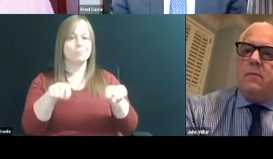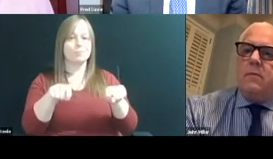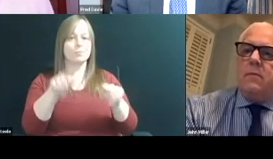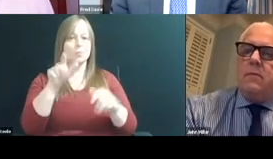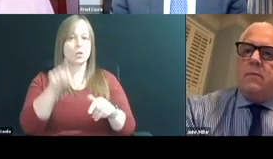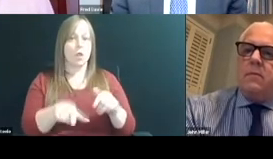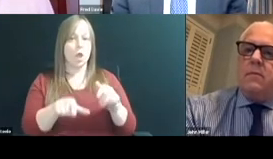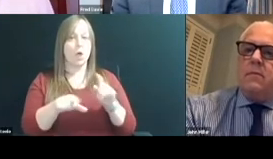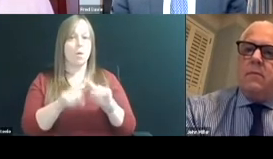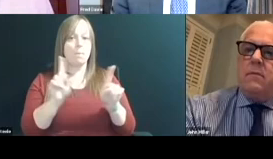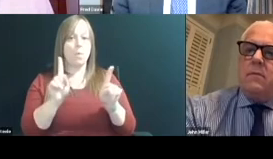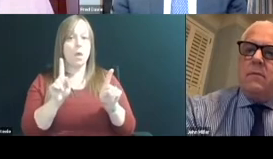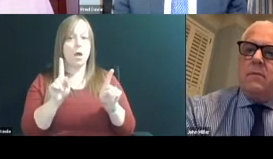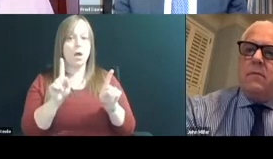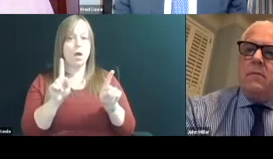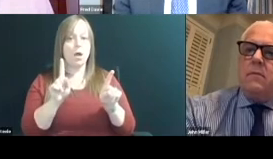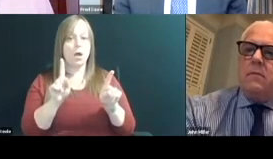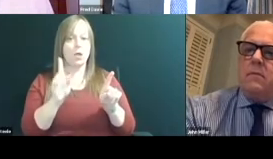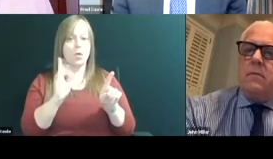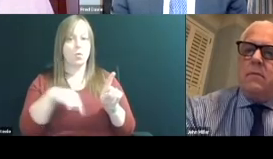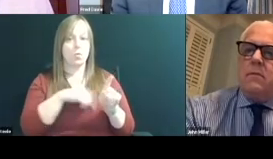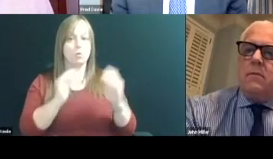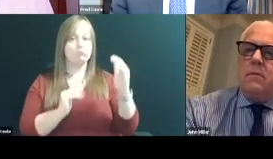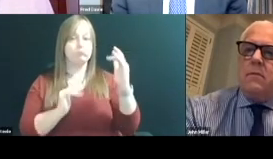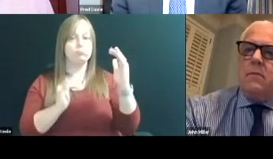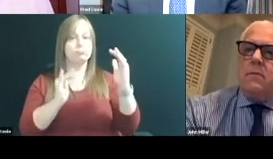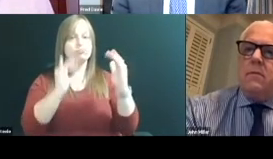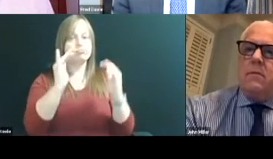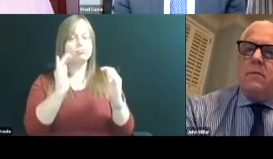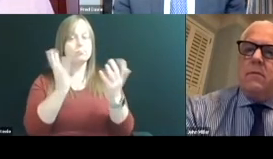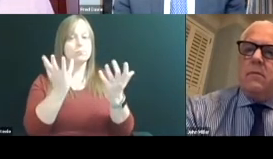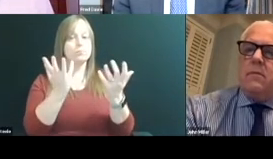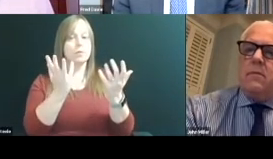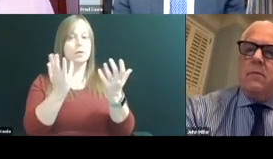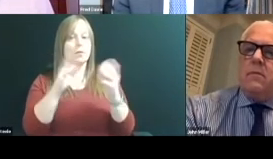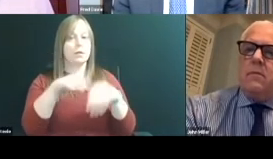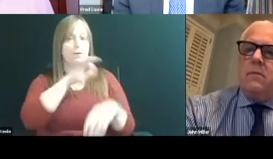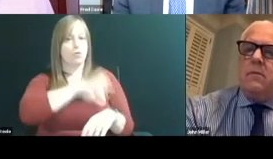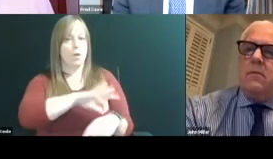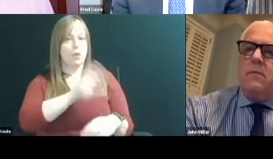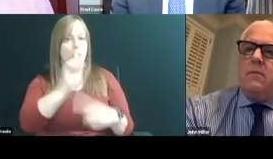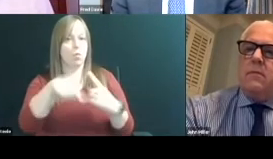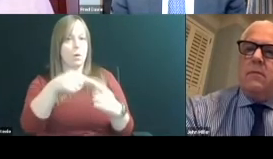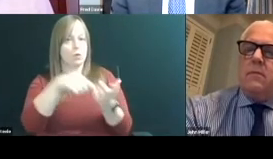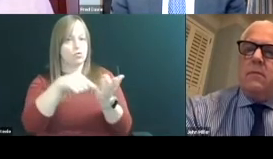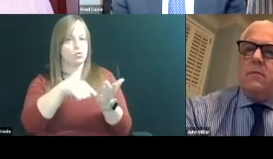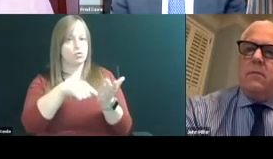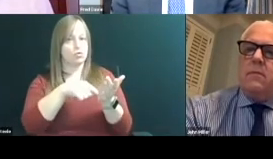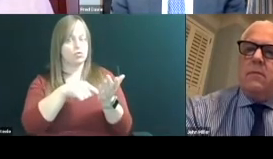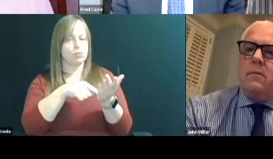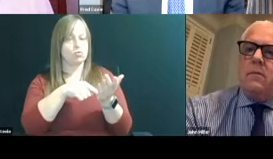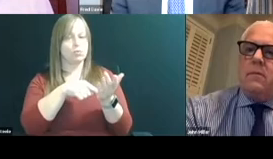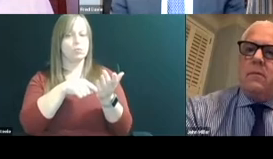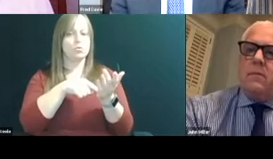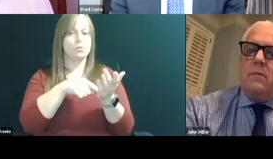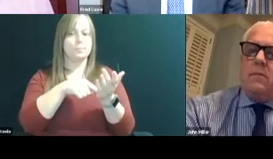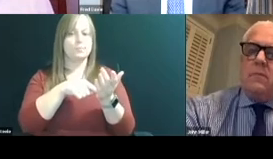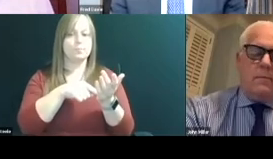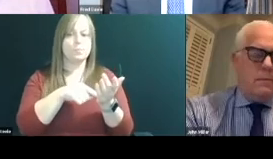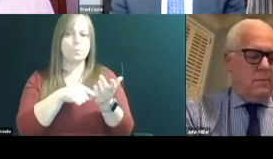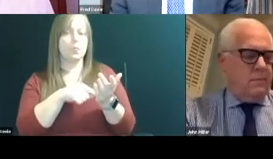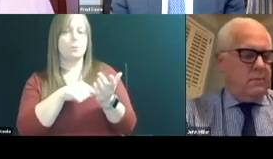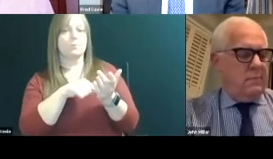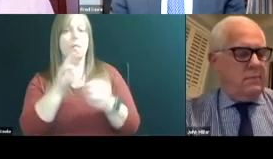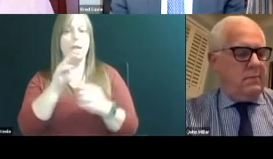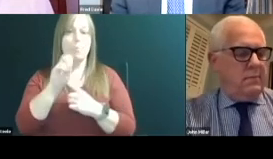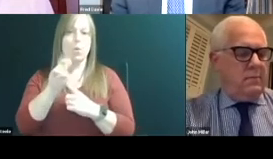low, but we're getting there. And so I wanna give credit where credit is due in terms of, again, the